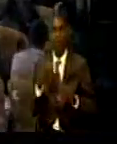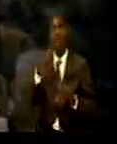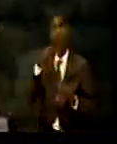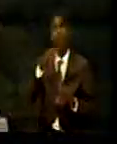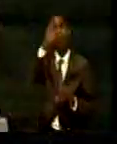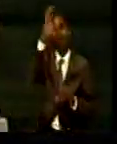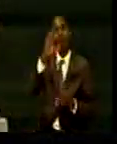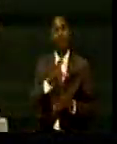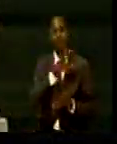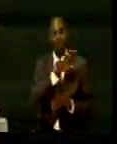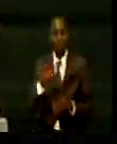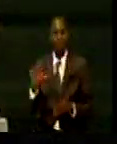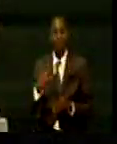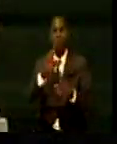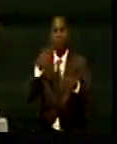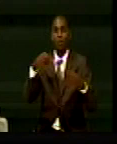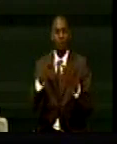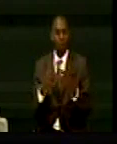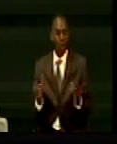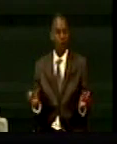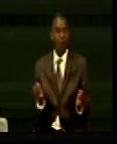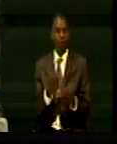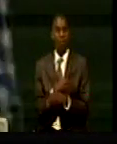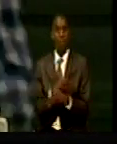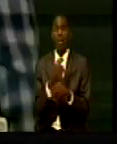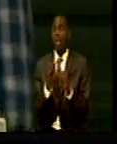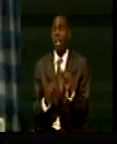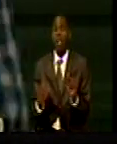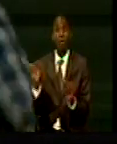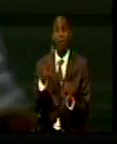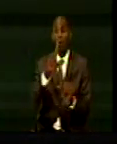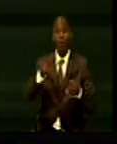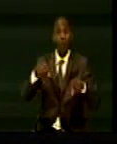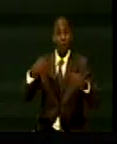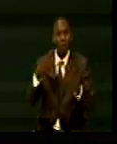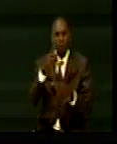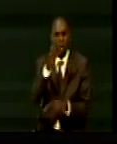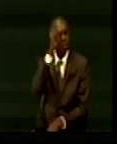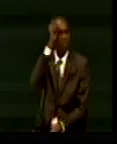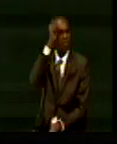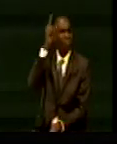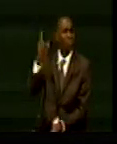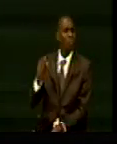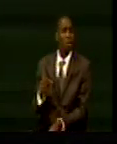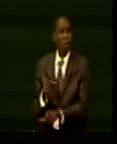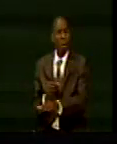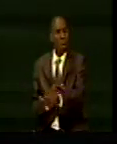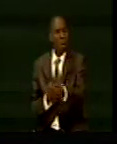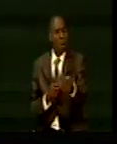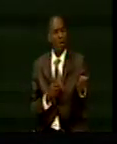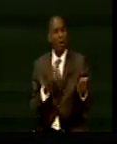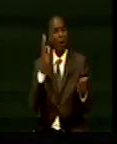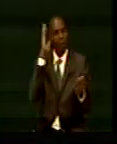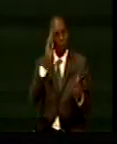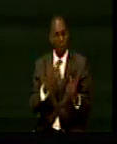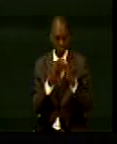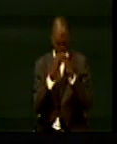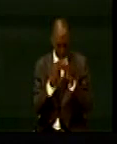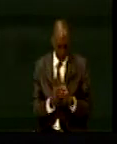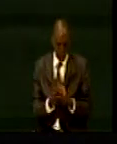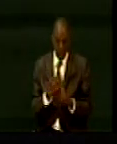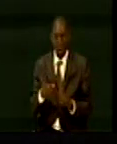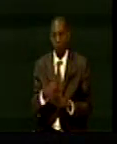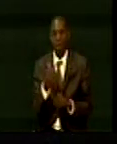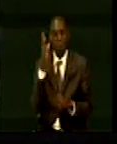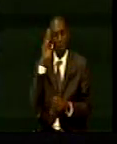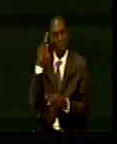You go to the office, anywhere you go to, you understand? Others are going to bench, others are going to cheat, others are